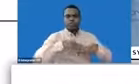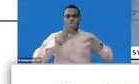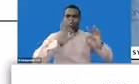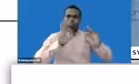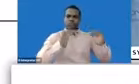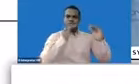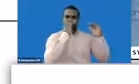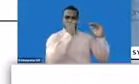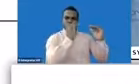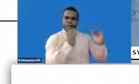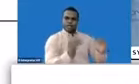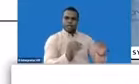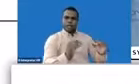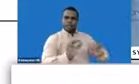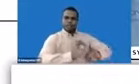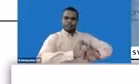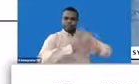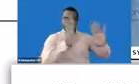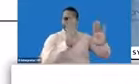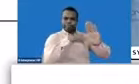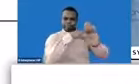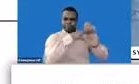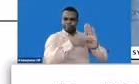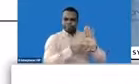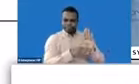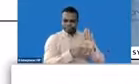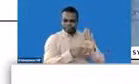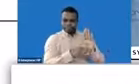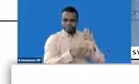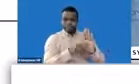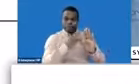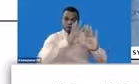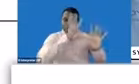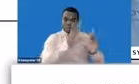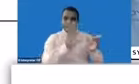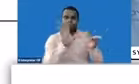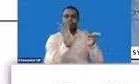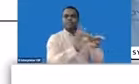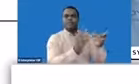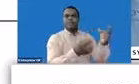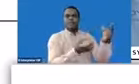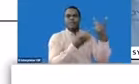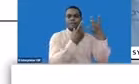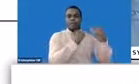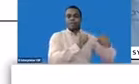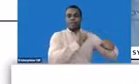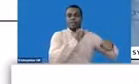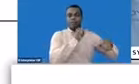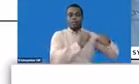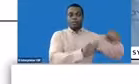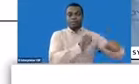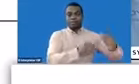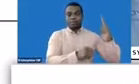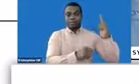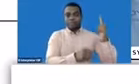from the access points. It provides best practices about